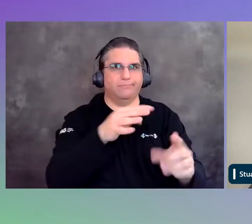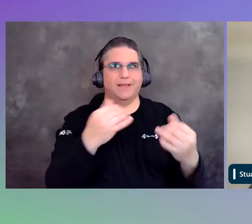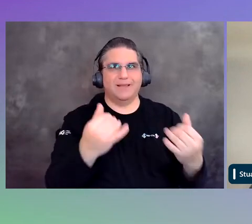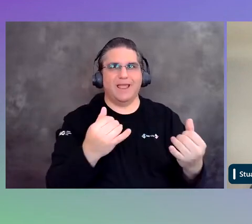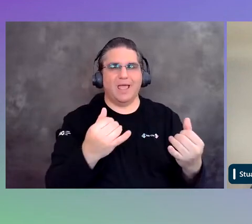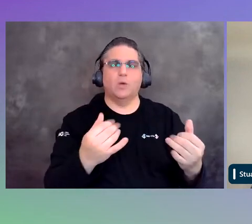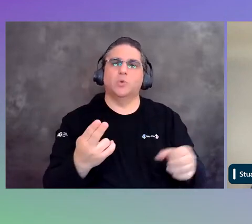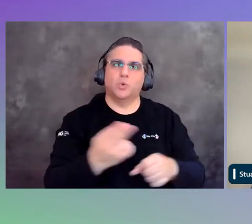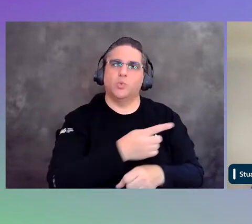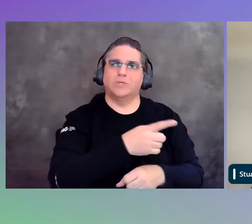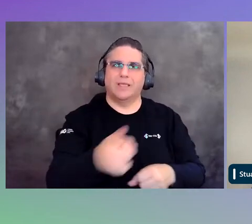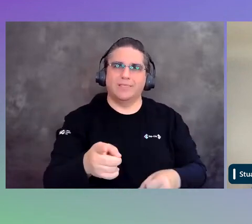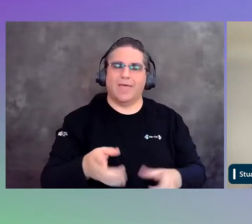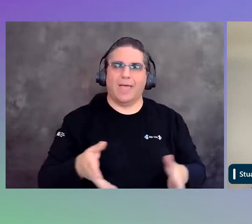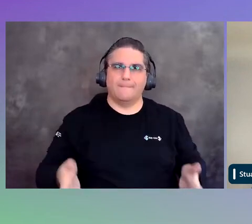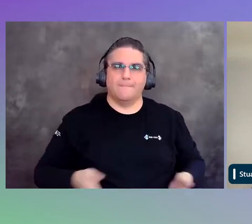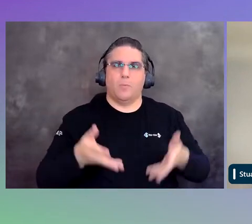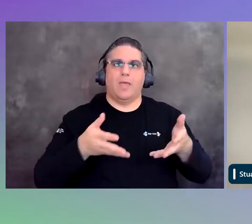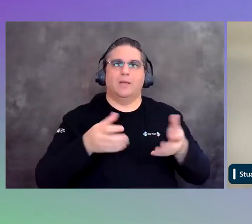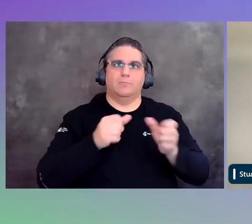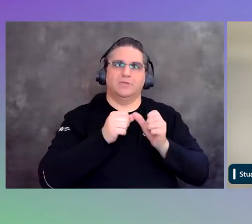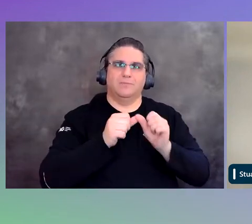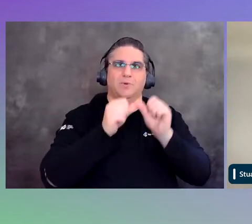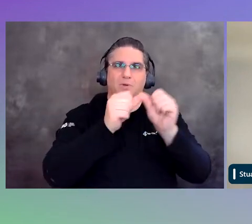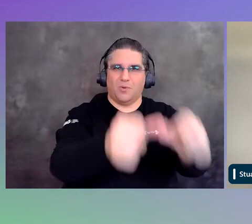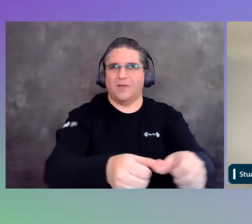that's come from the last few days as well.